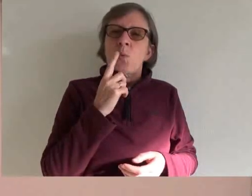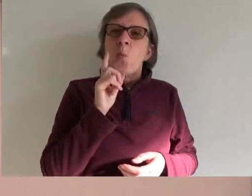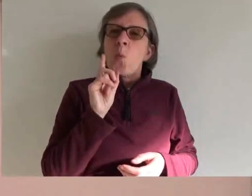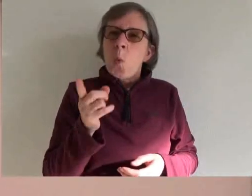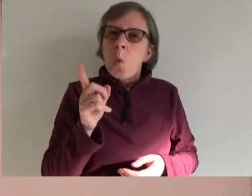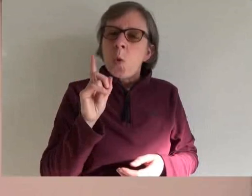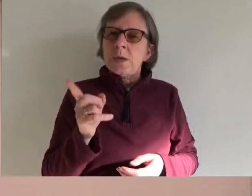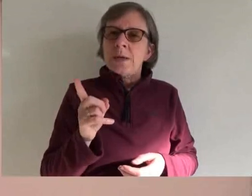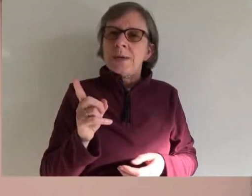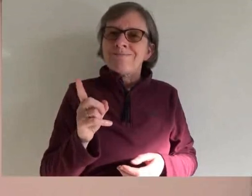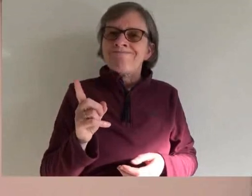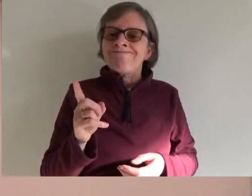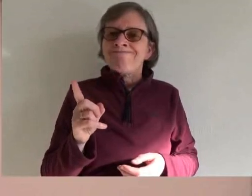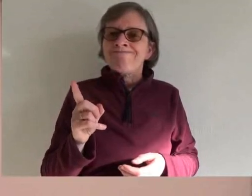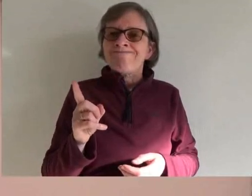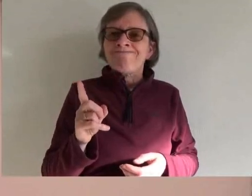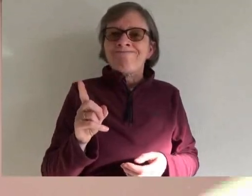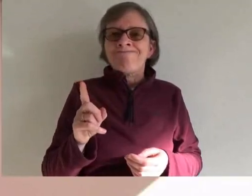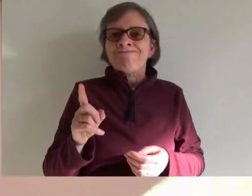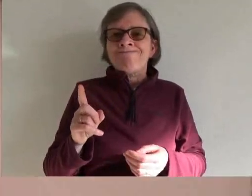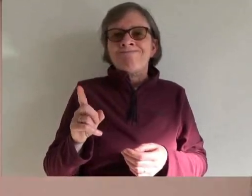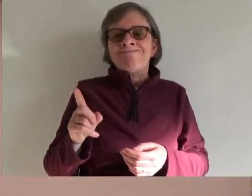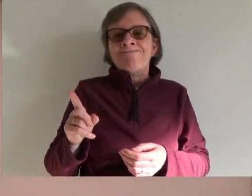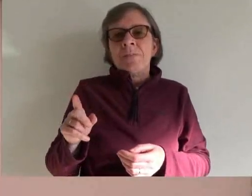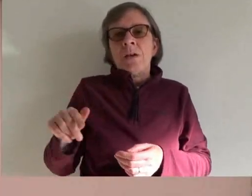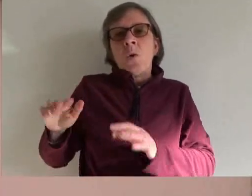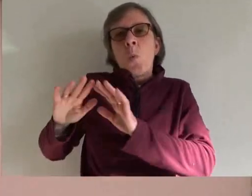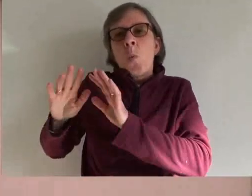is opposed to God.